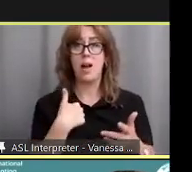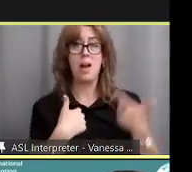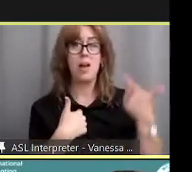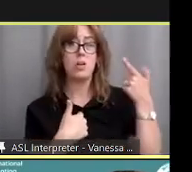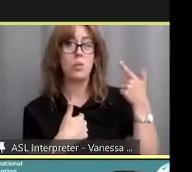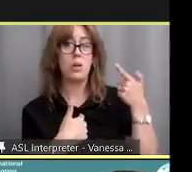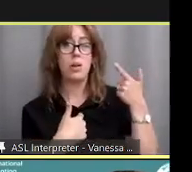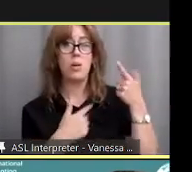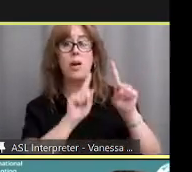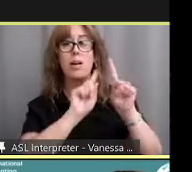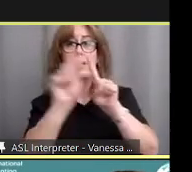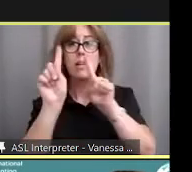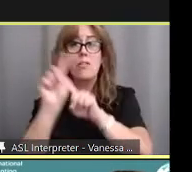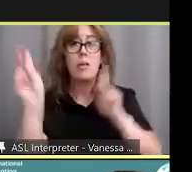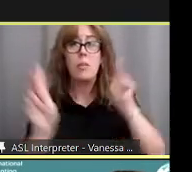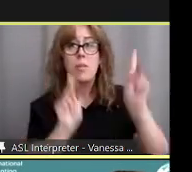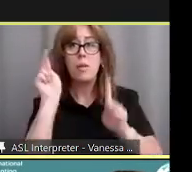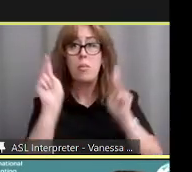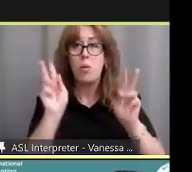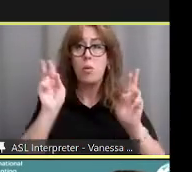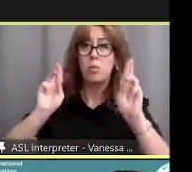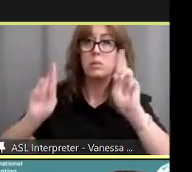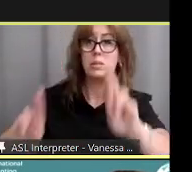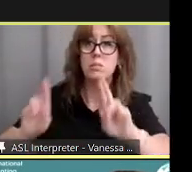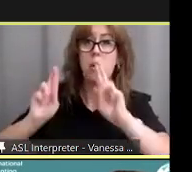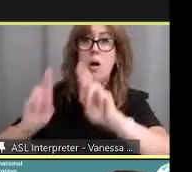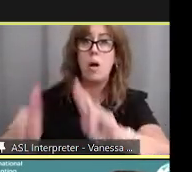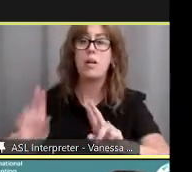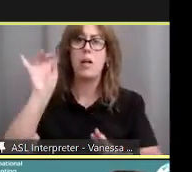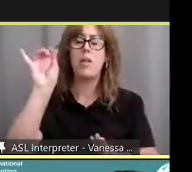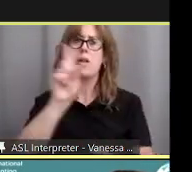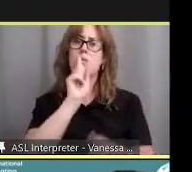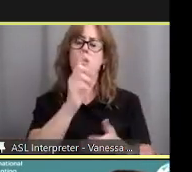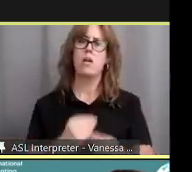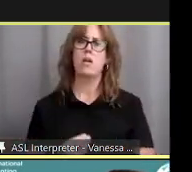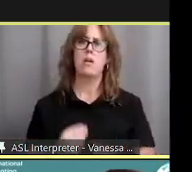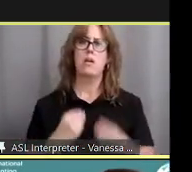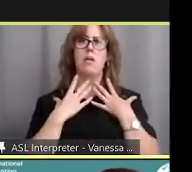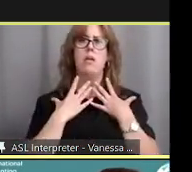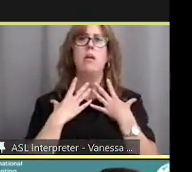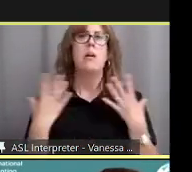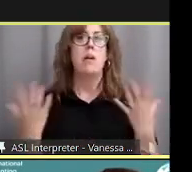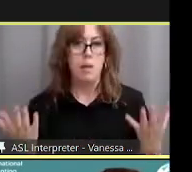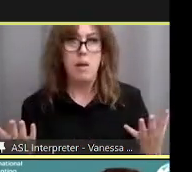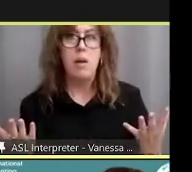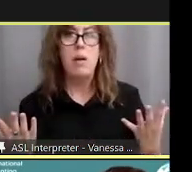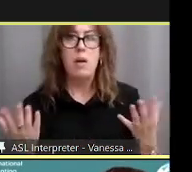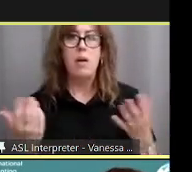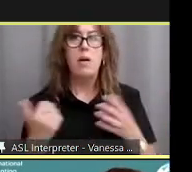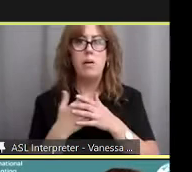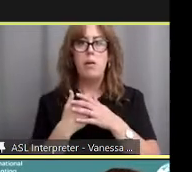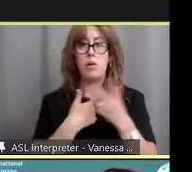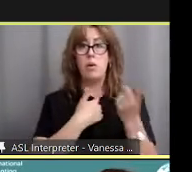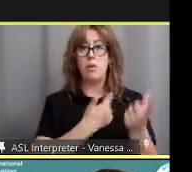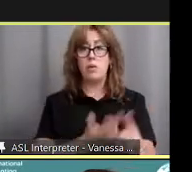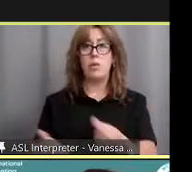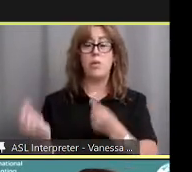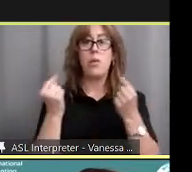that when I was talking of getting strength, it is really that way. So organizing a